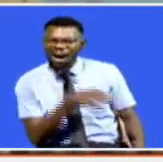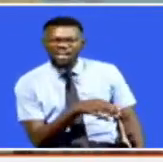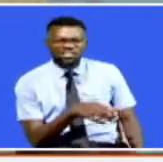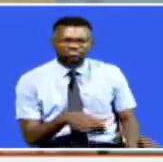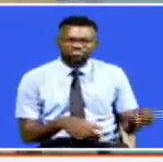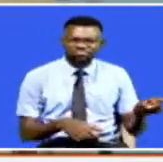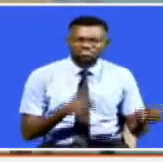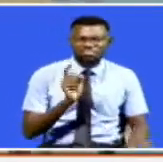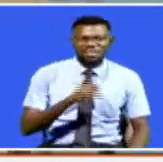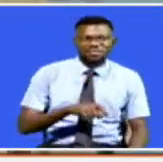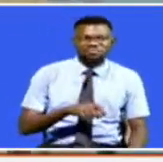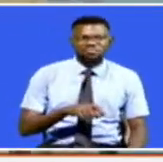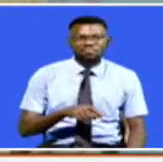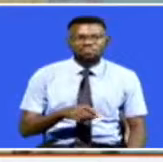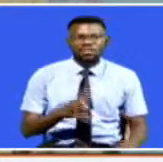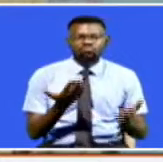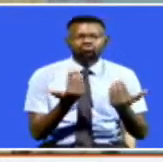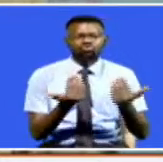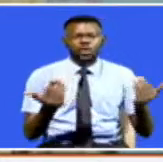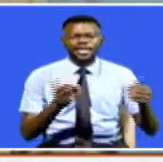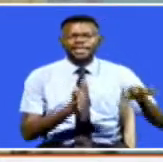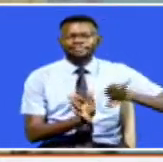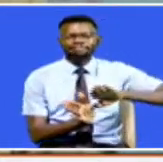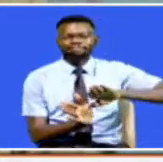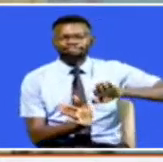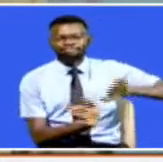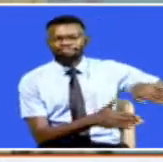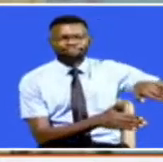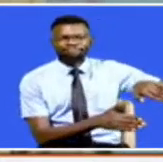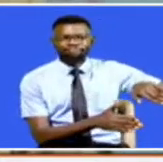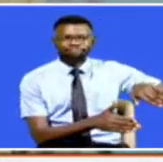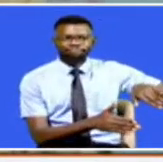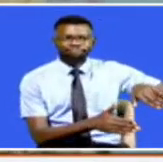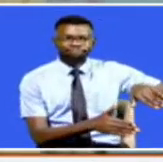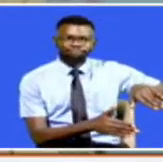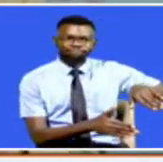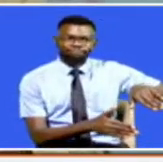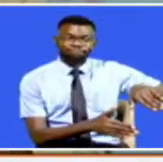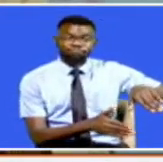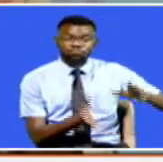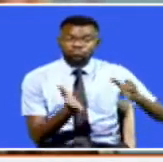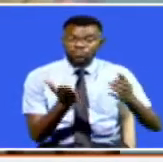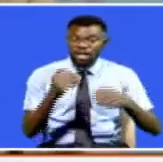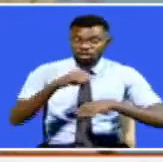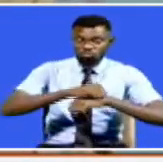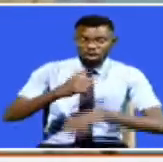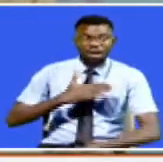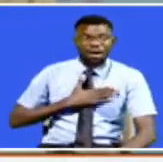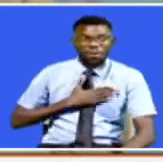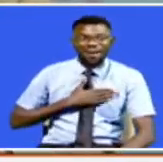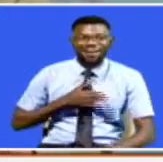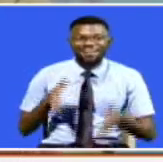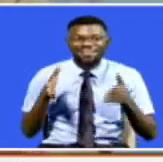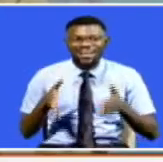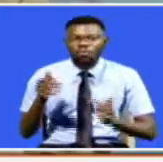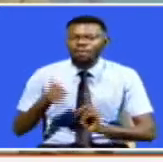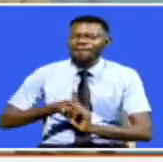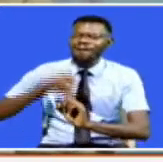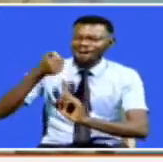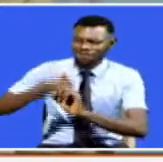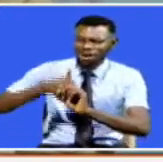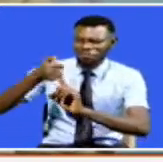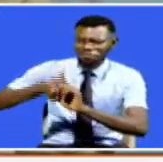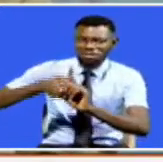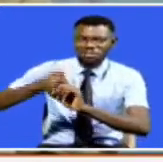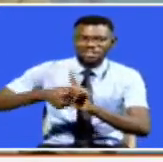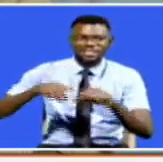they hide these kind of children. So you can imagine in our school here, the few, we've done a lot of advocacy and